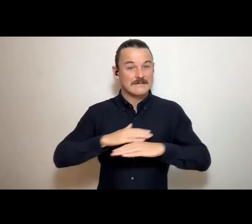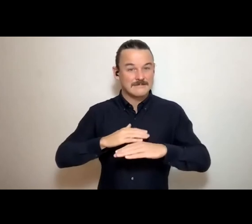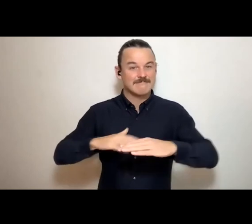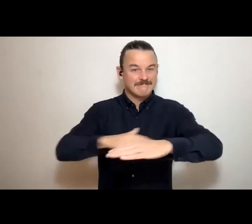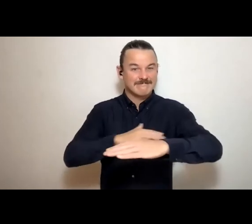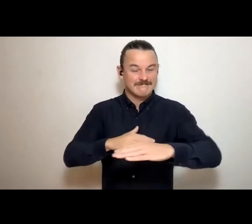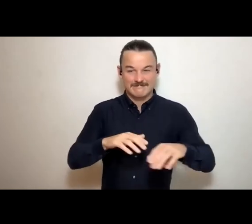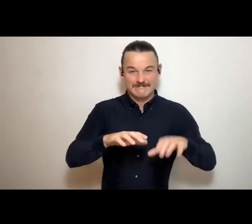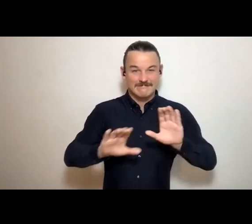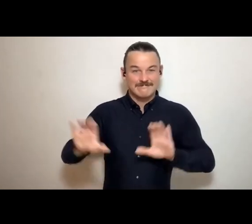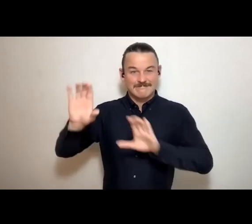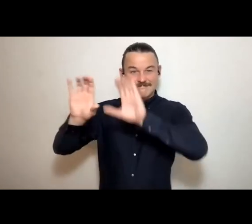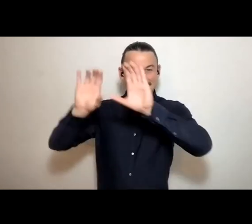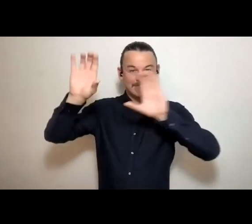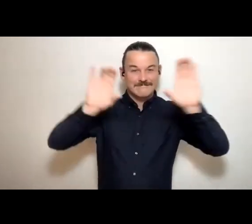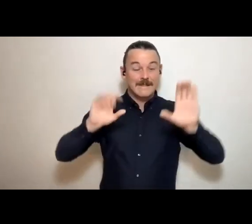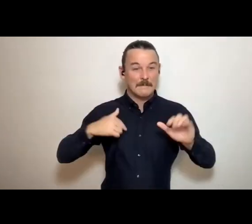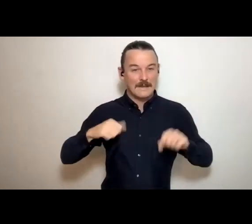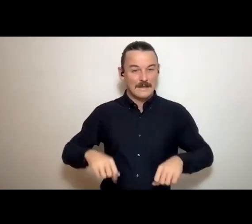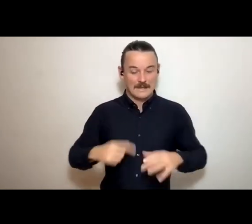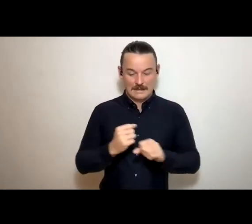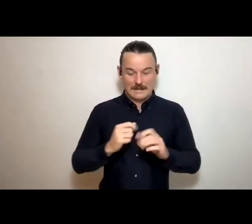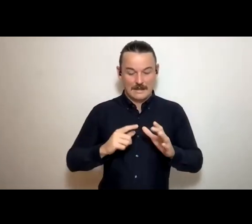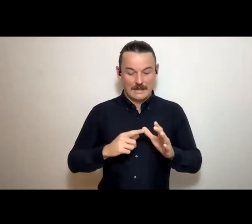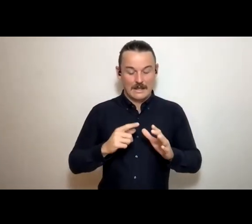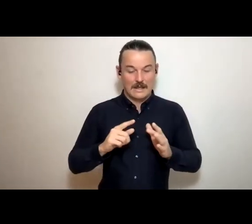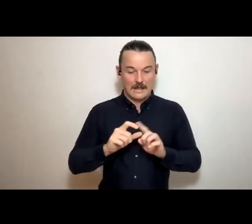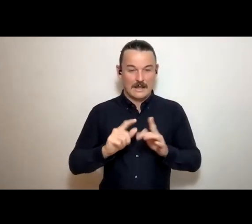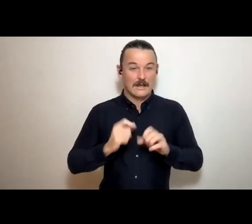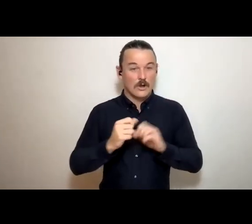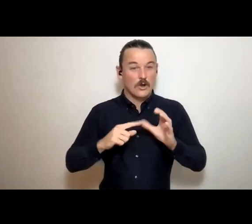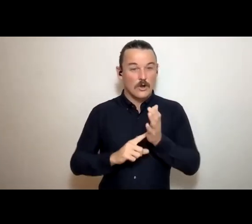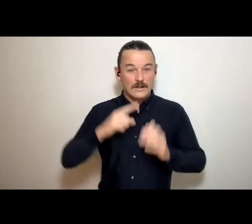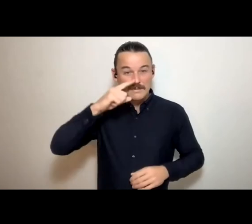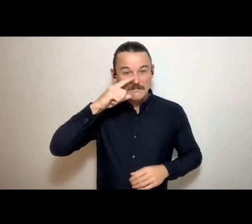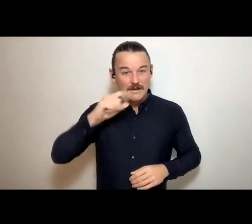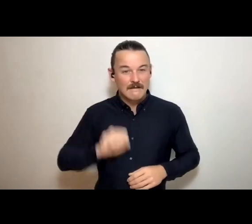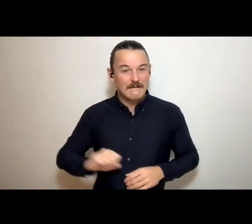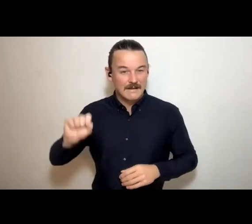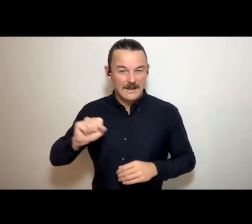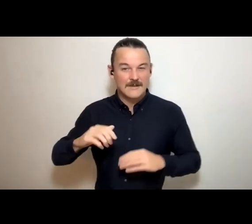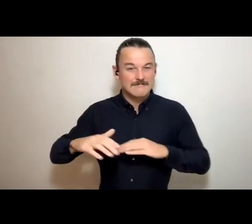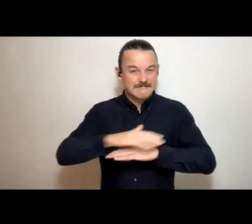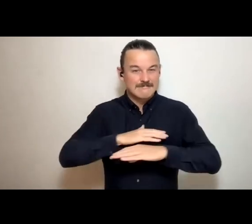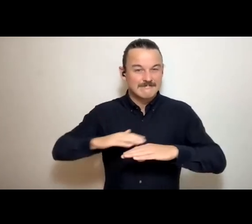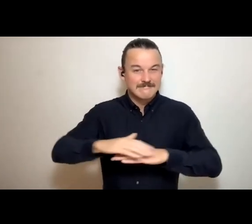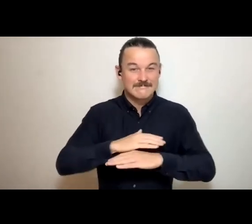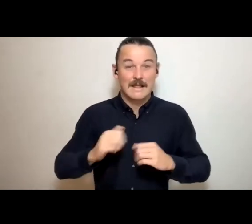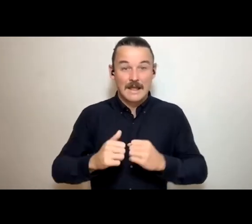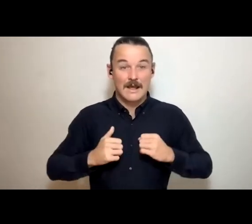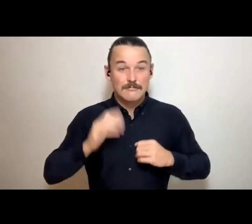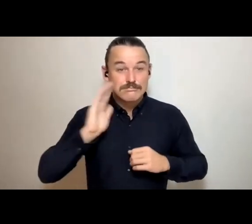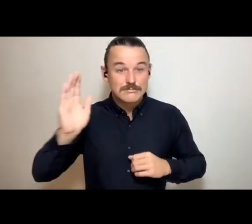Gadigal people's land and our presenters are presenting on